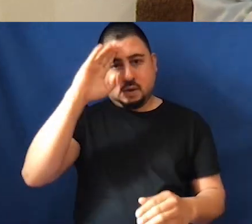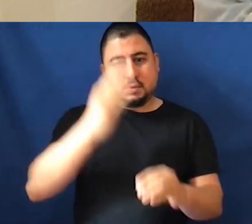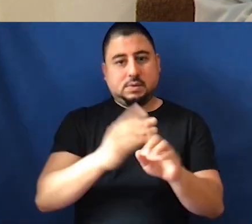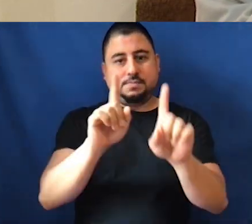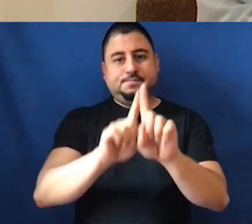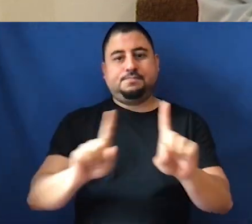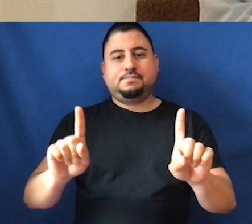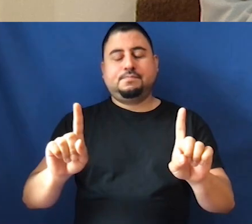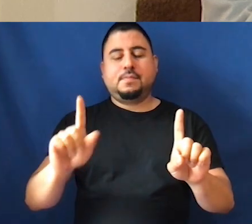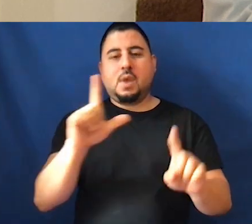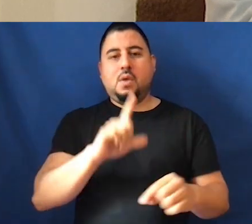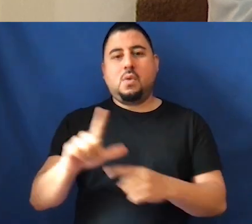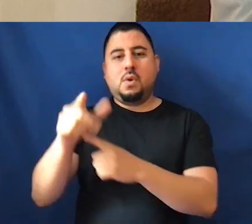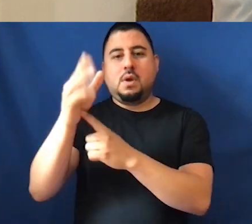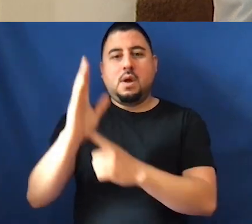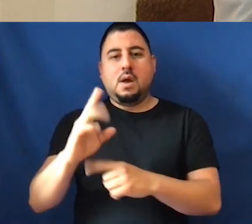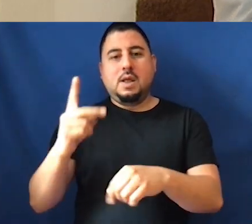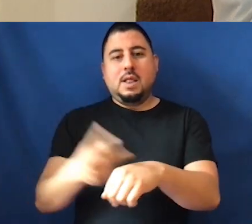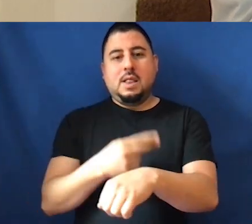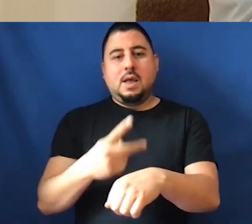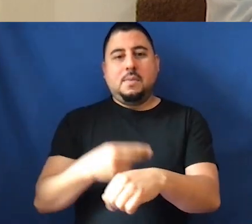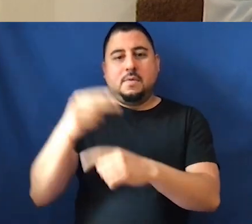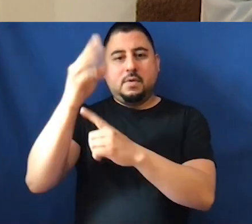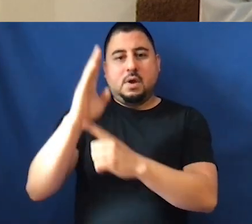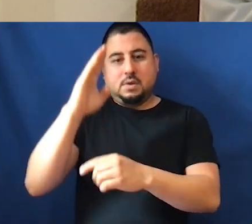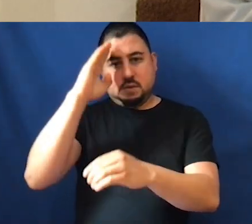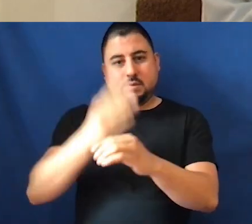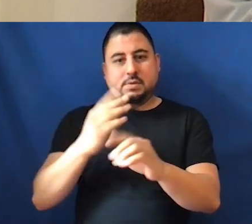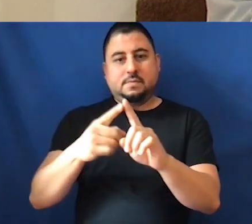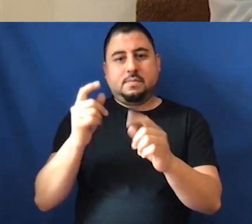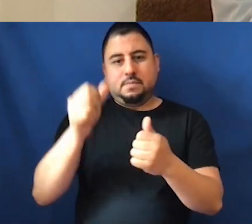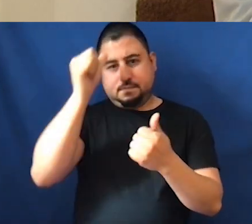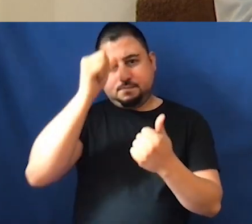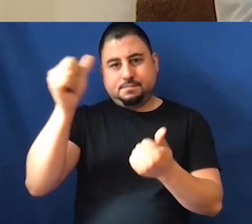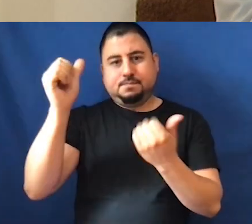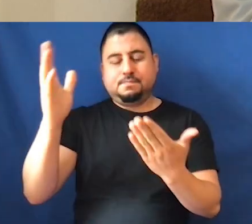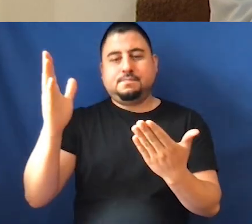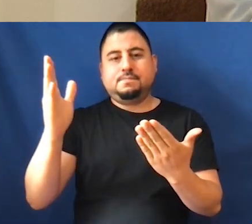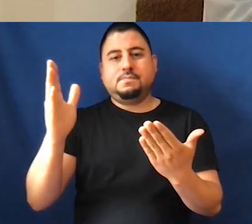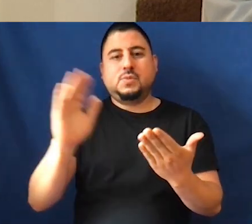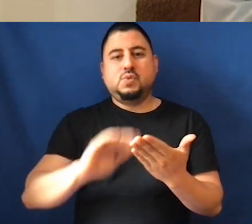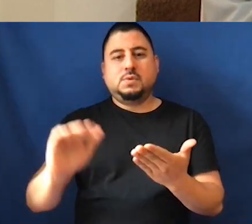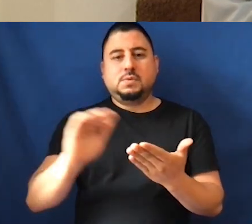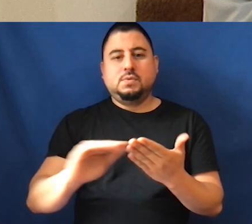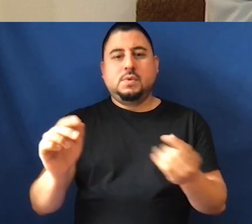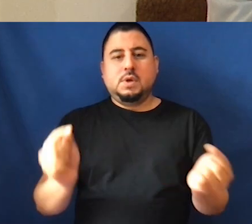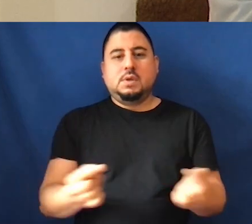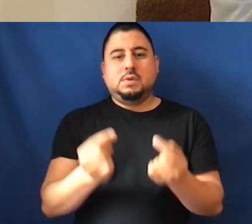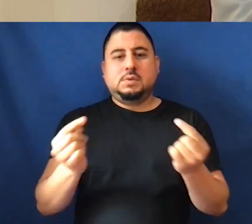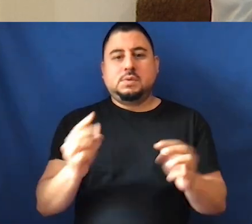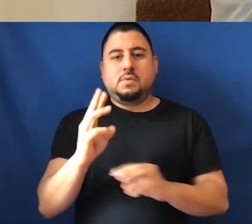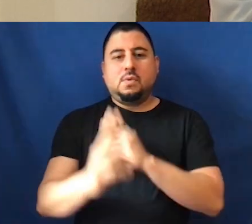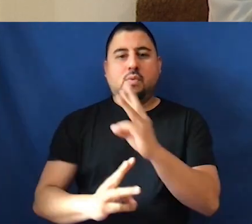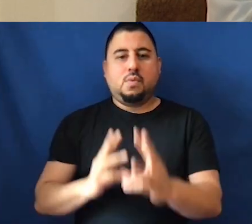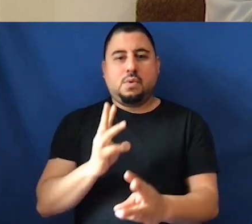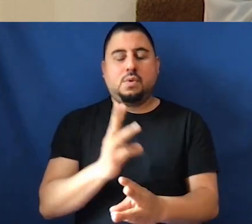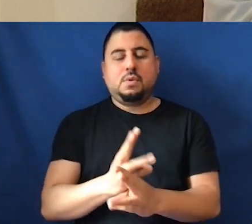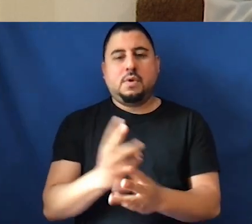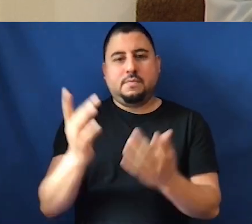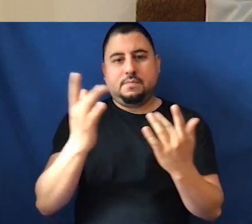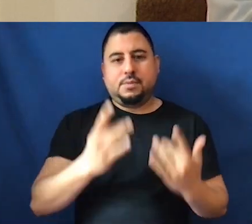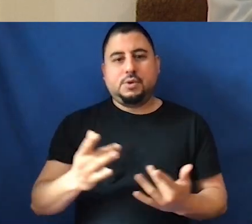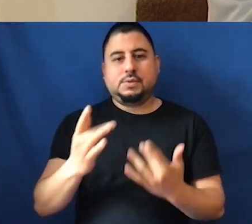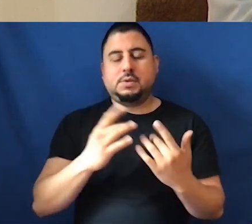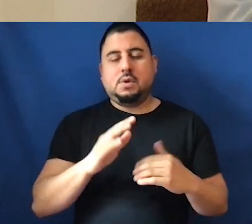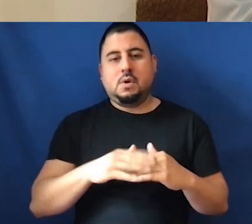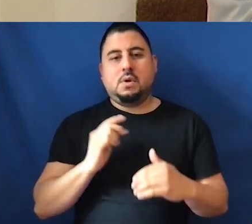only begotten Son, Lord God, Lamb of God, Son of the Father, you take away the sins of the world,